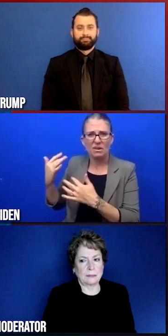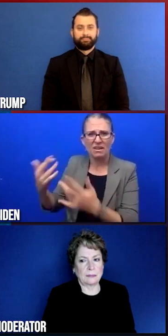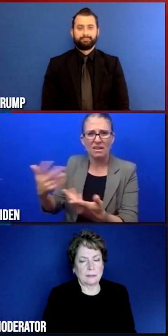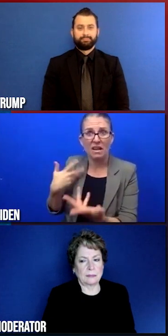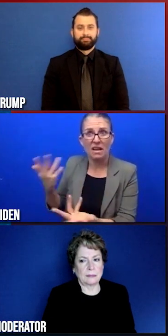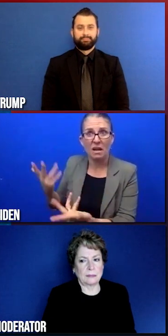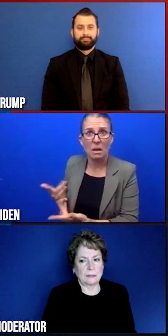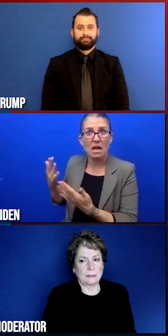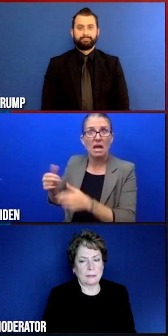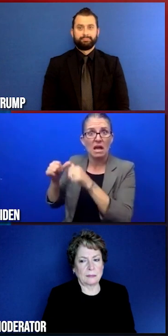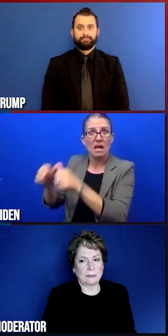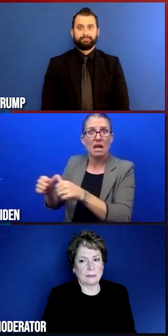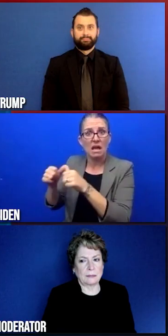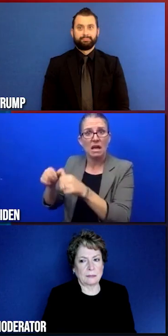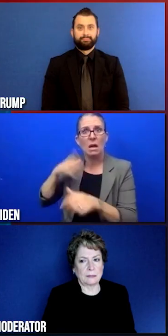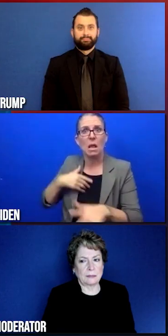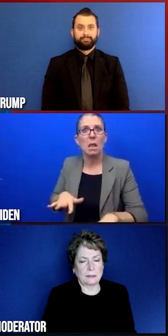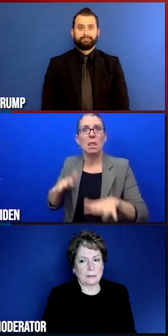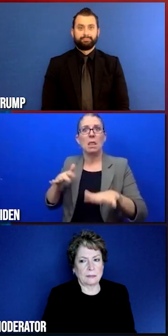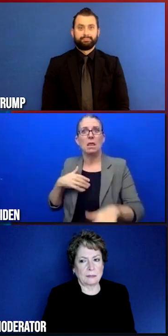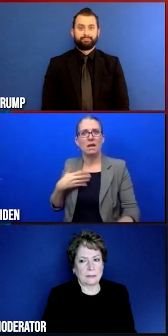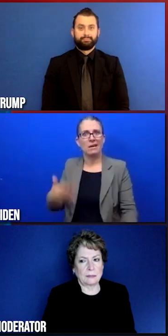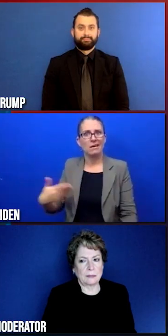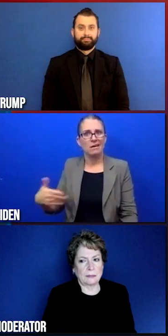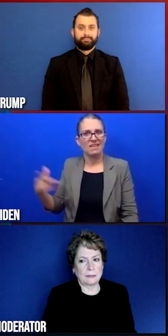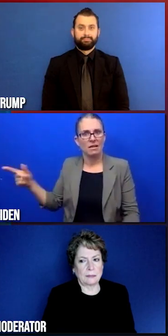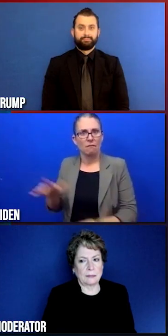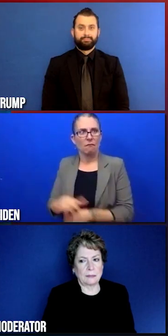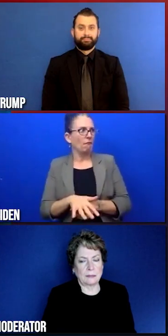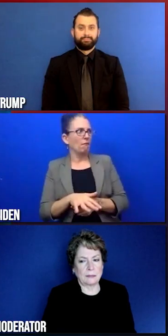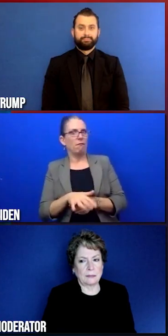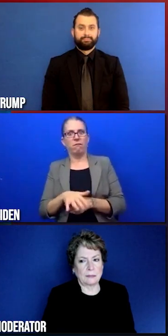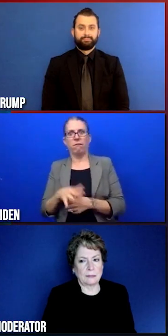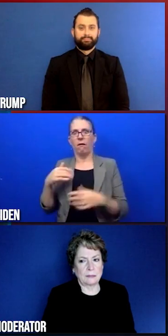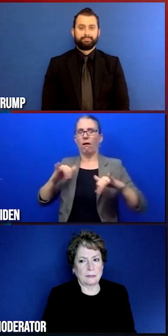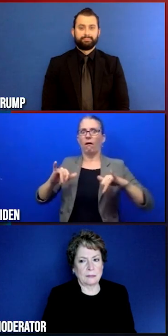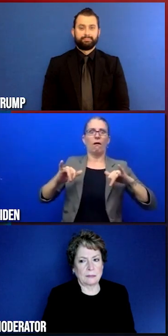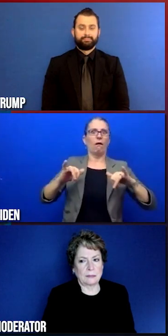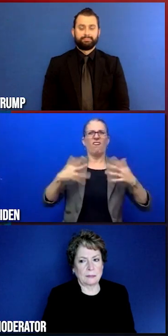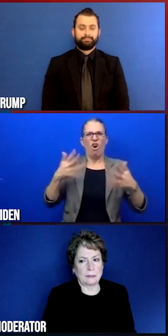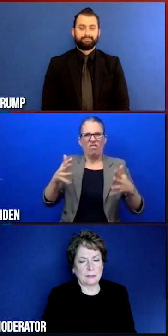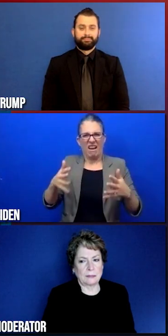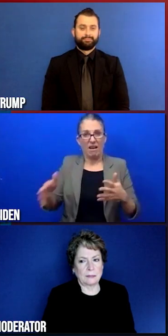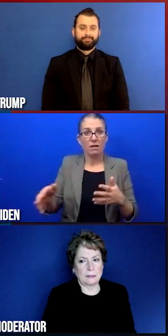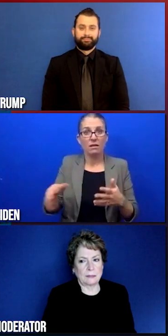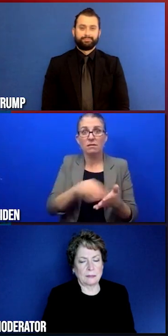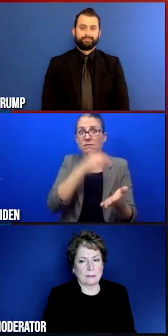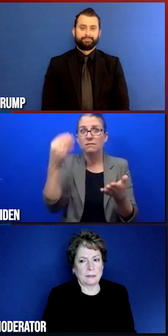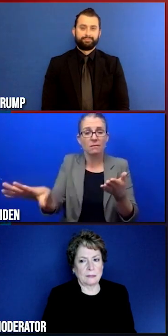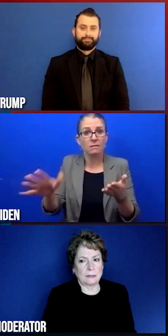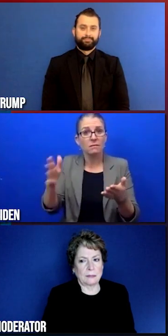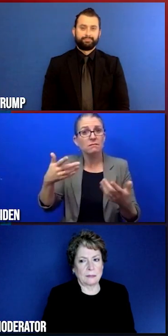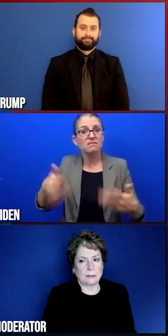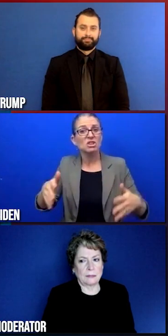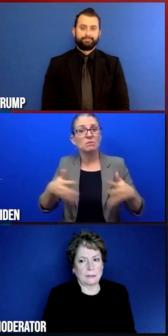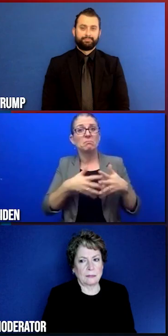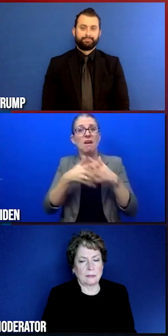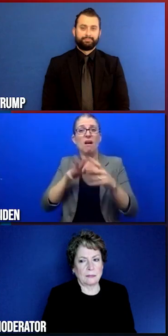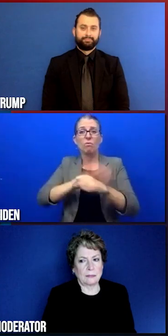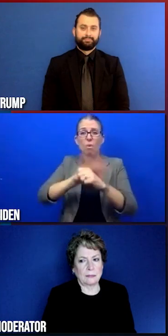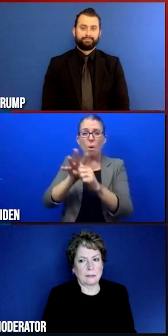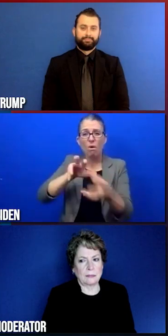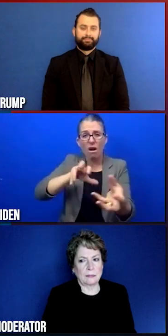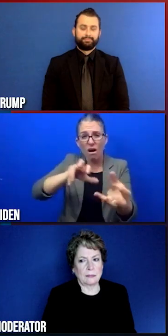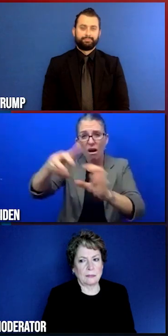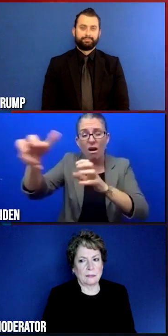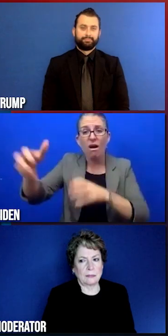because of his terrible handling of the COVID virus and the economic spillover, 10 million people have lost their private insurance. And he